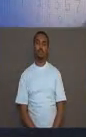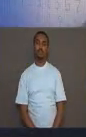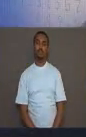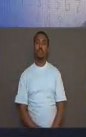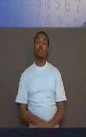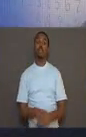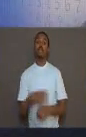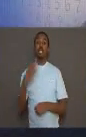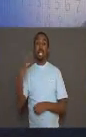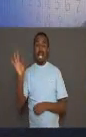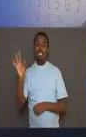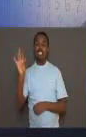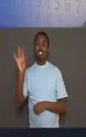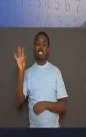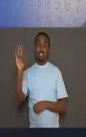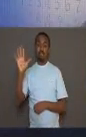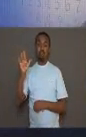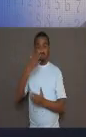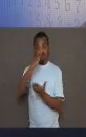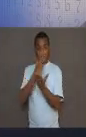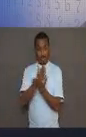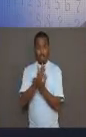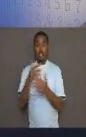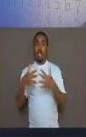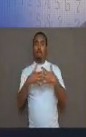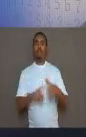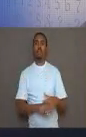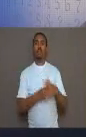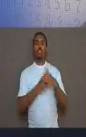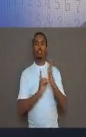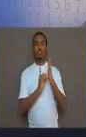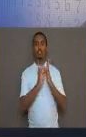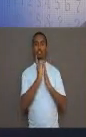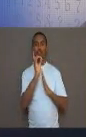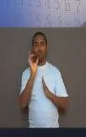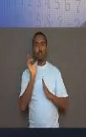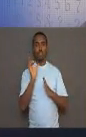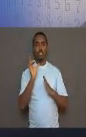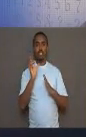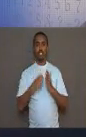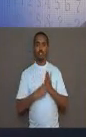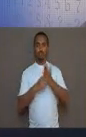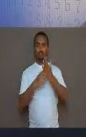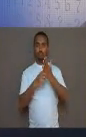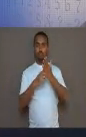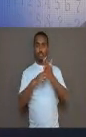In the mid-1970s, the Americans began to develop the Space Shuttle.